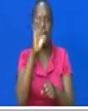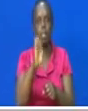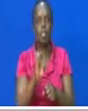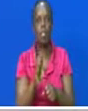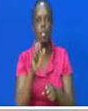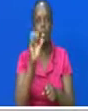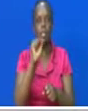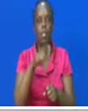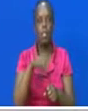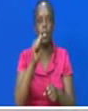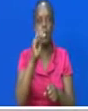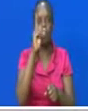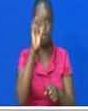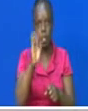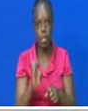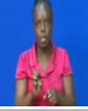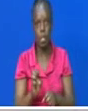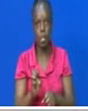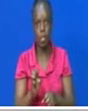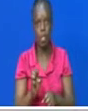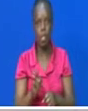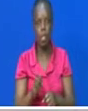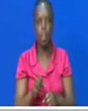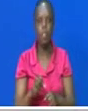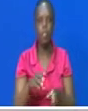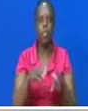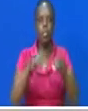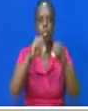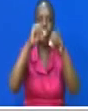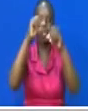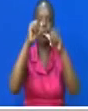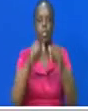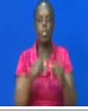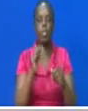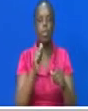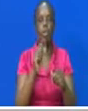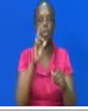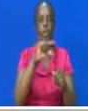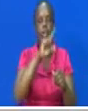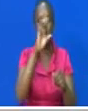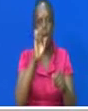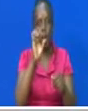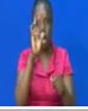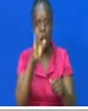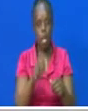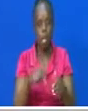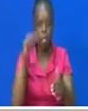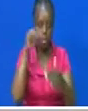spade to remove the unwanted soil, or you can also use a soil auger that you